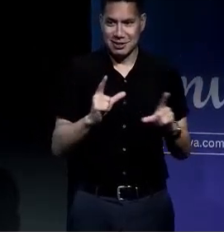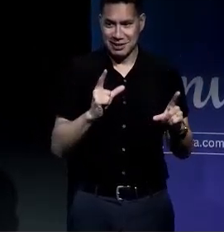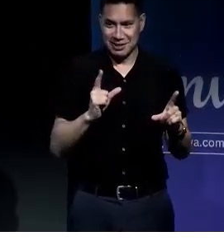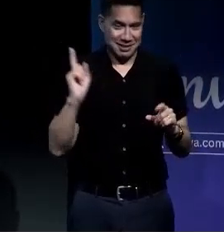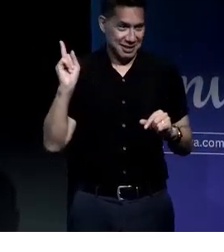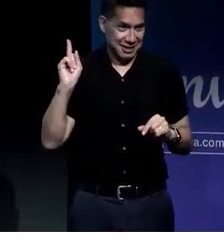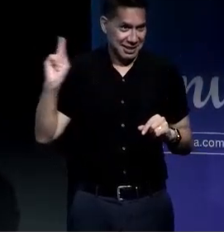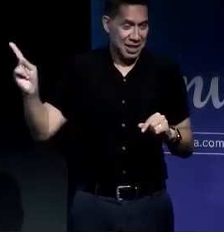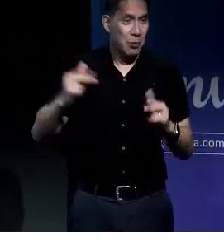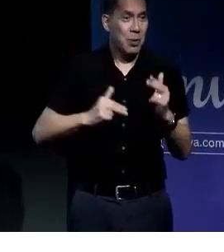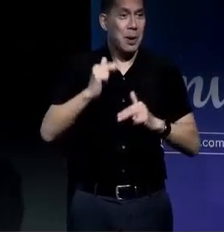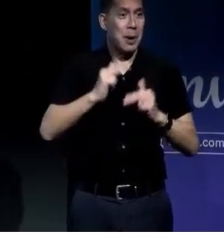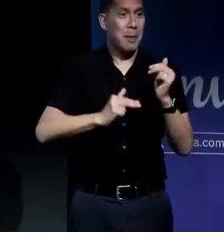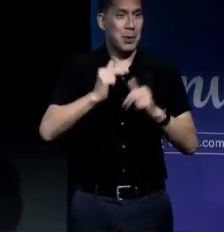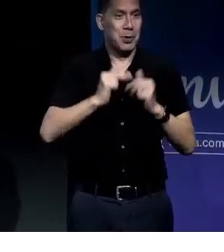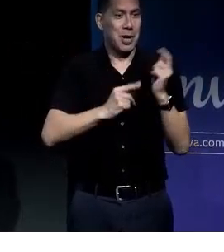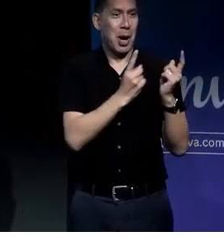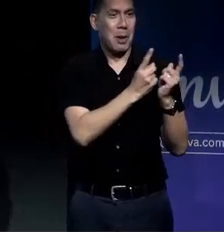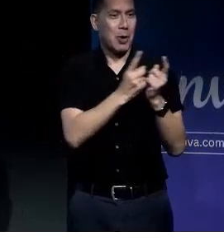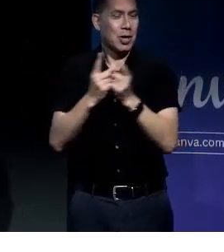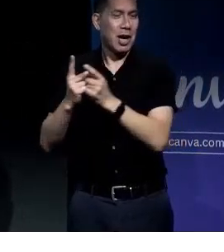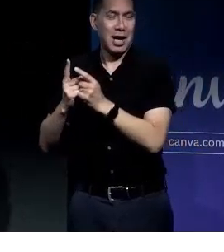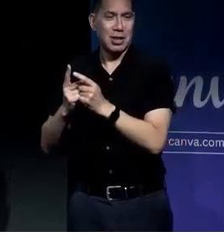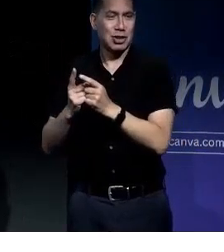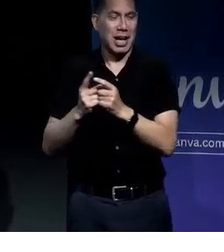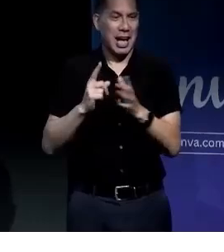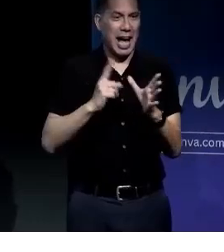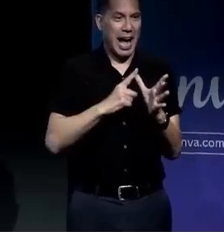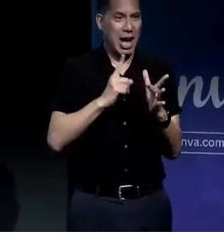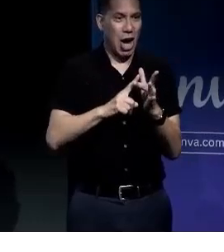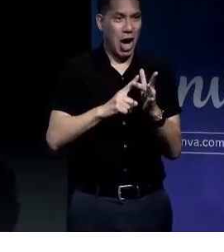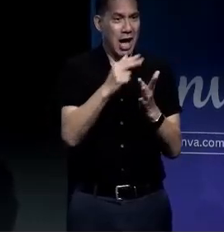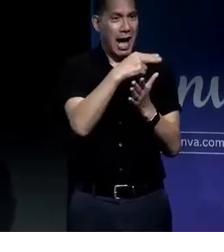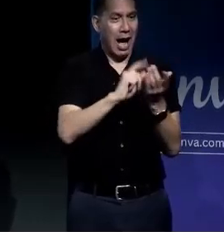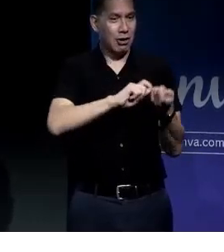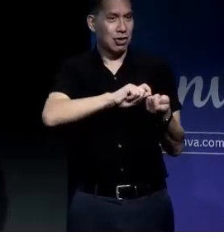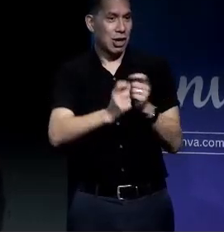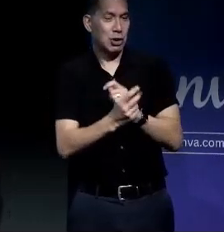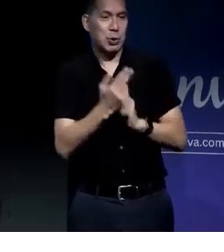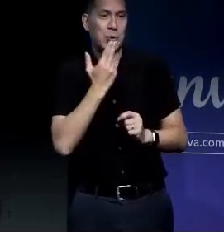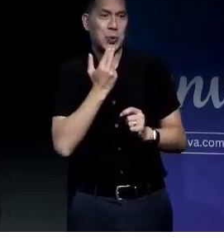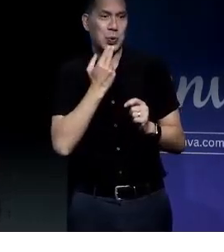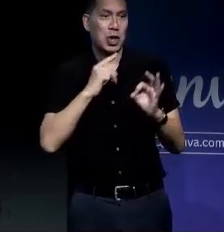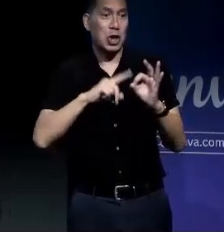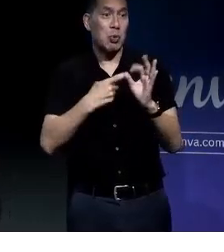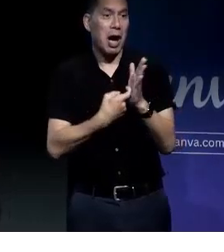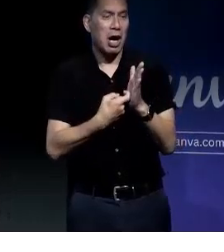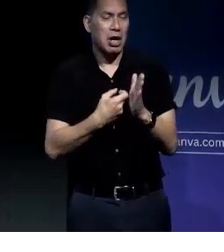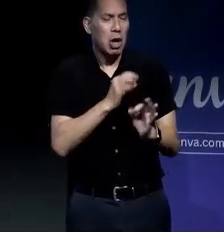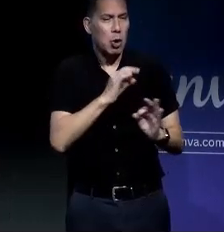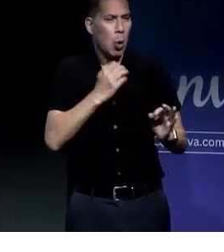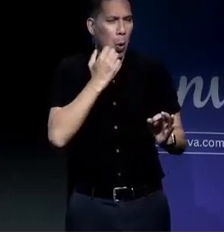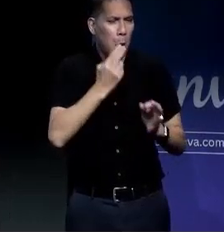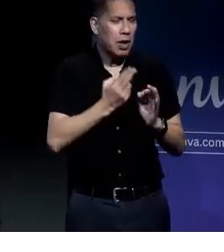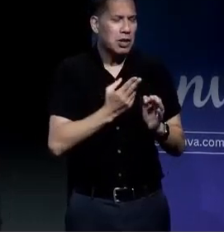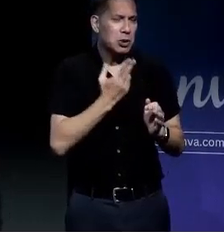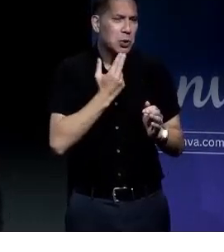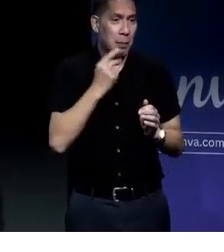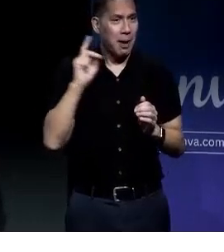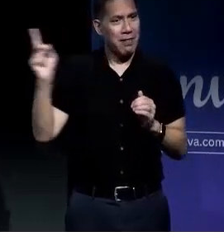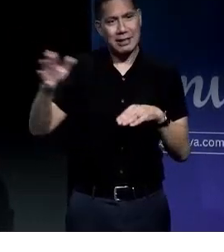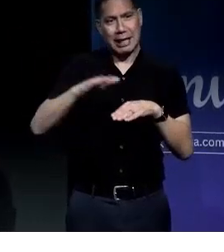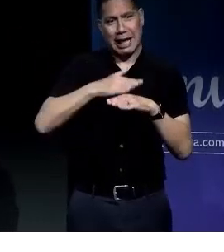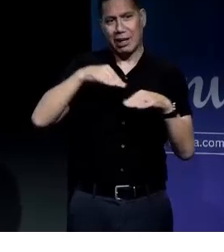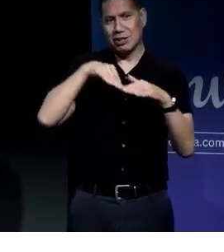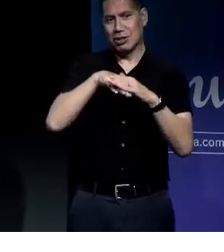We build a product that turns AI-generated art into cute QR codes. They're not always cute, but that one with the cats inside it is the